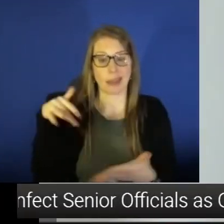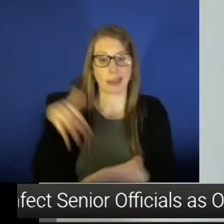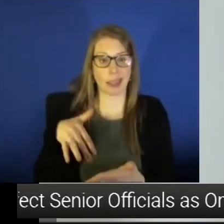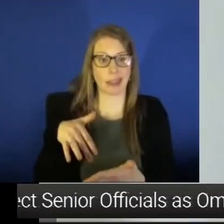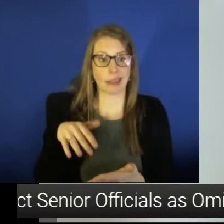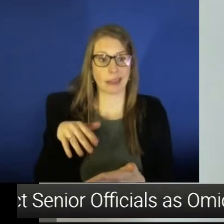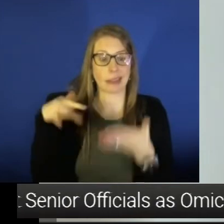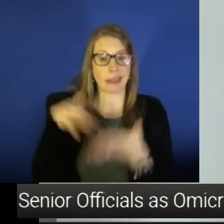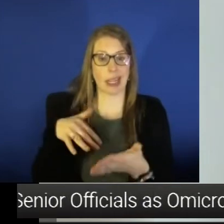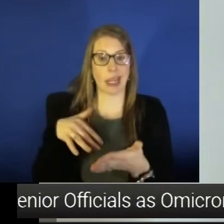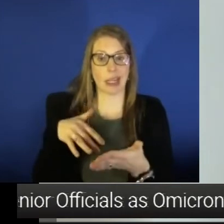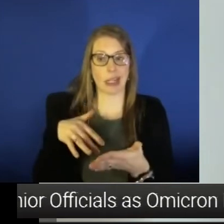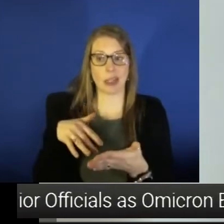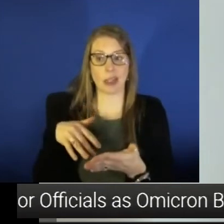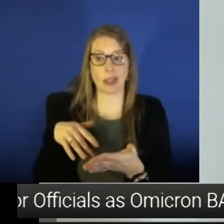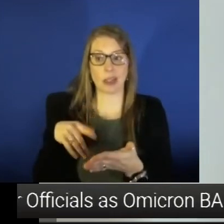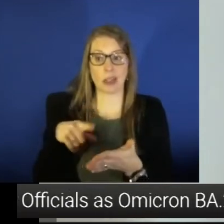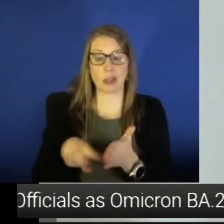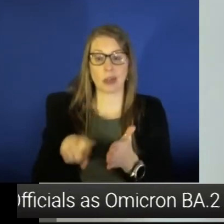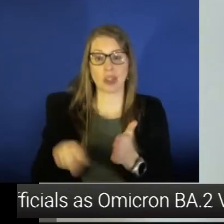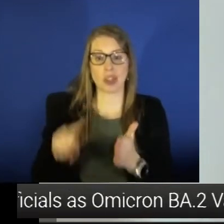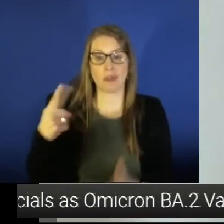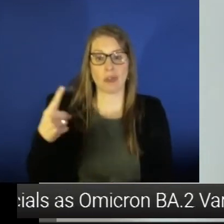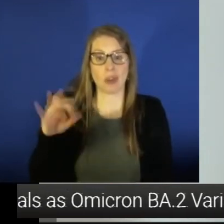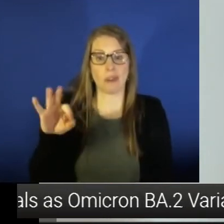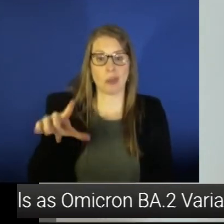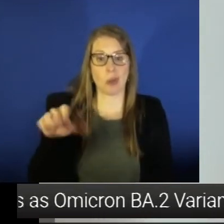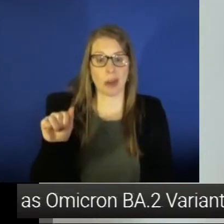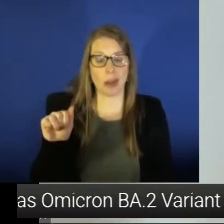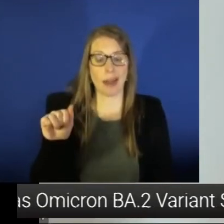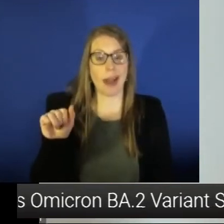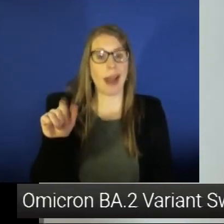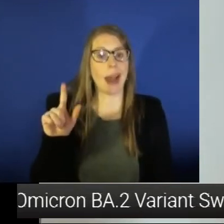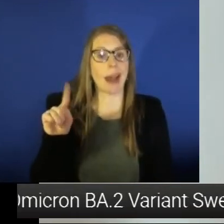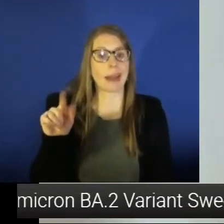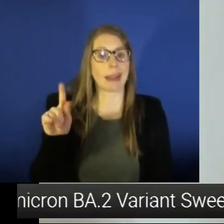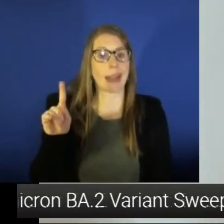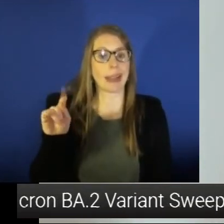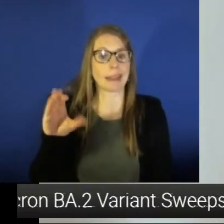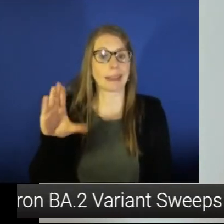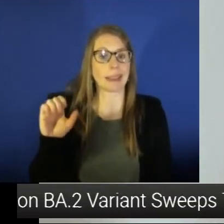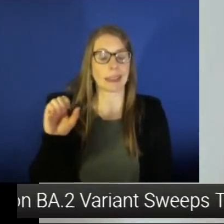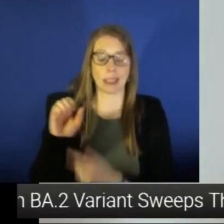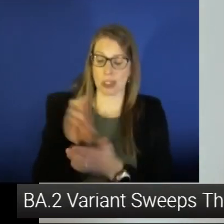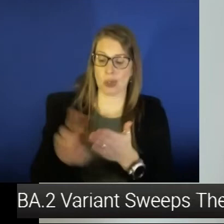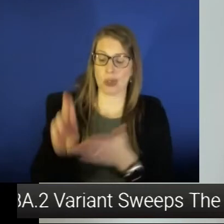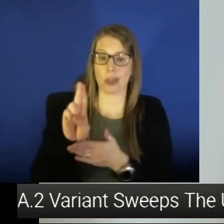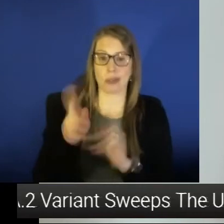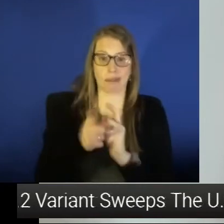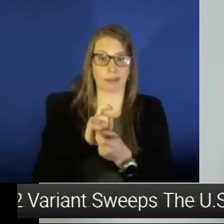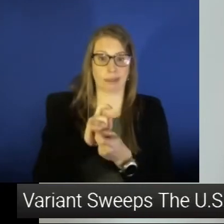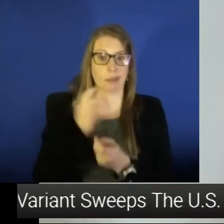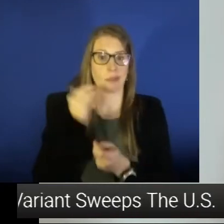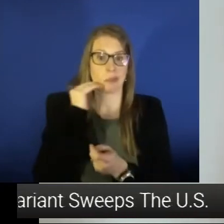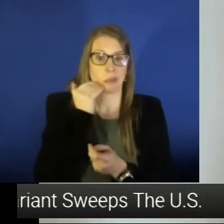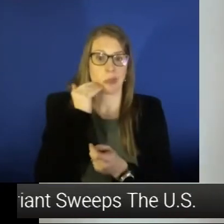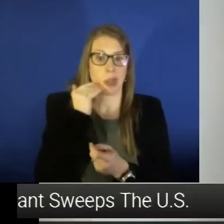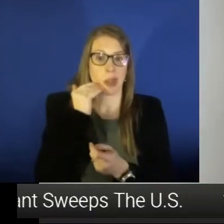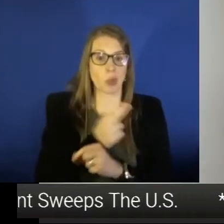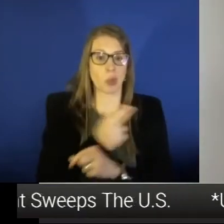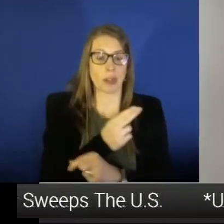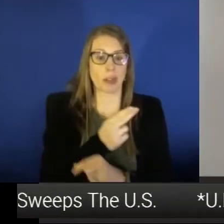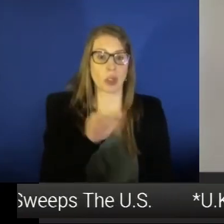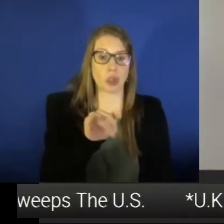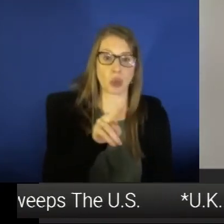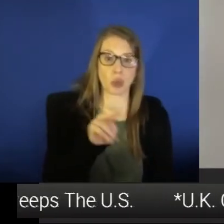study was conducted by researchers at Florida Atlantic University and looked at changes in tobacco use between June and